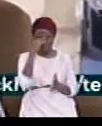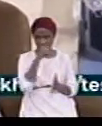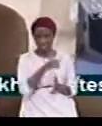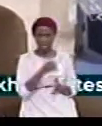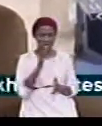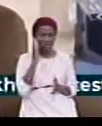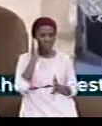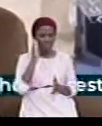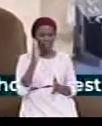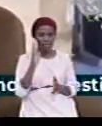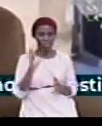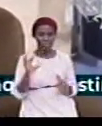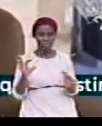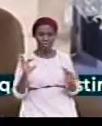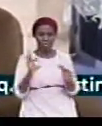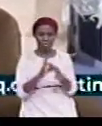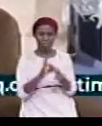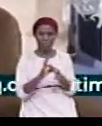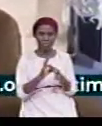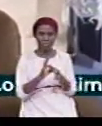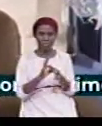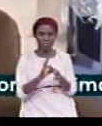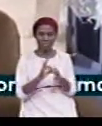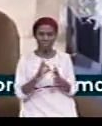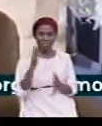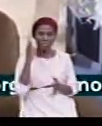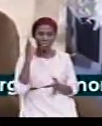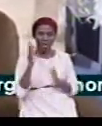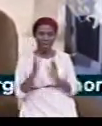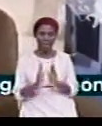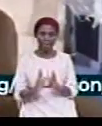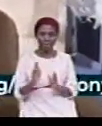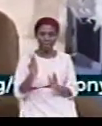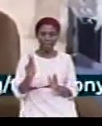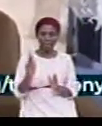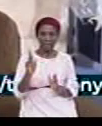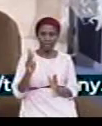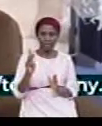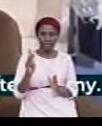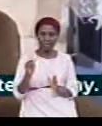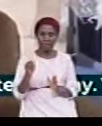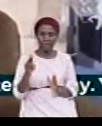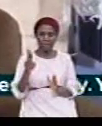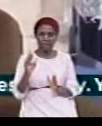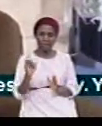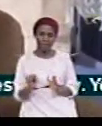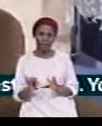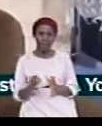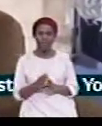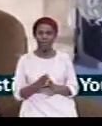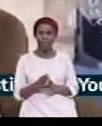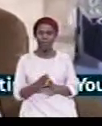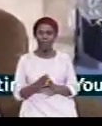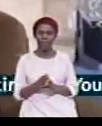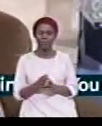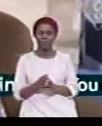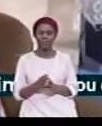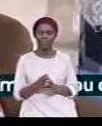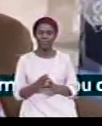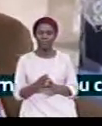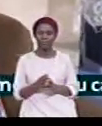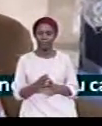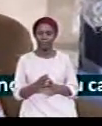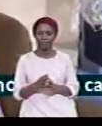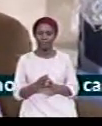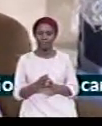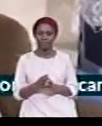Pastor KUMUYI, who was on the Delica tour in Togo.